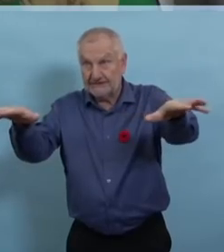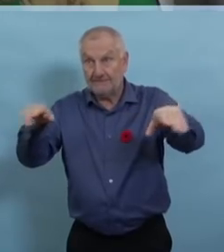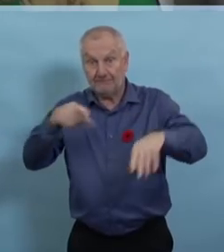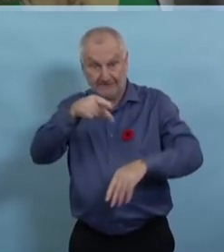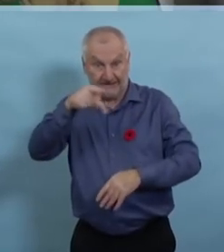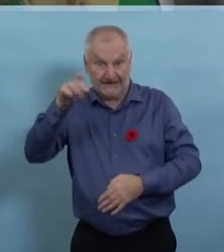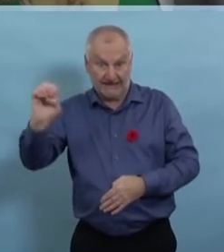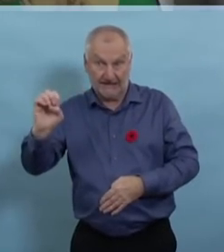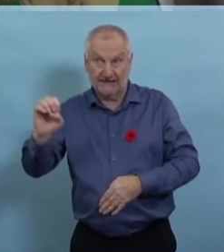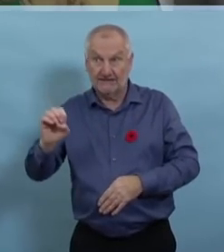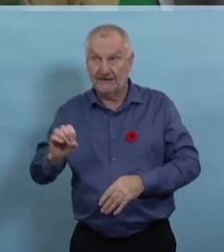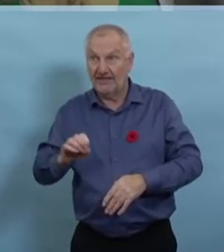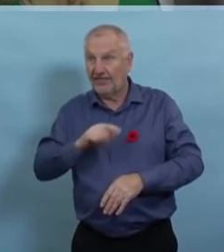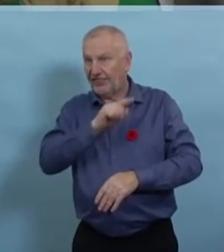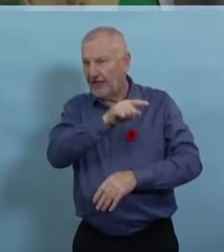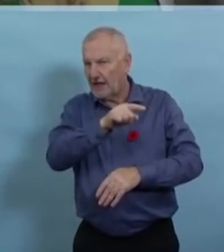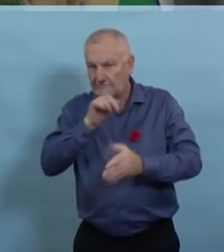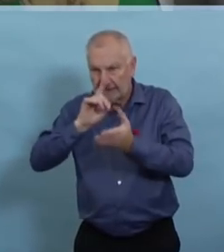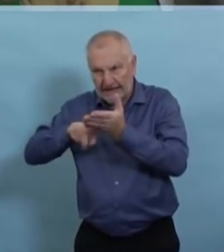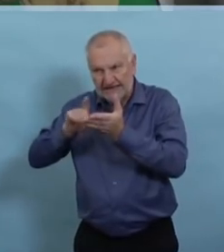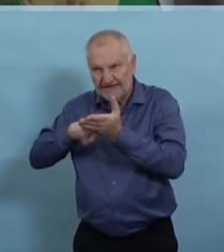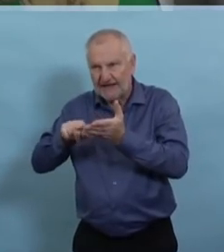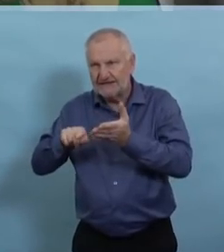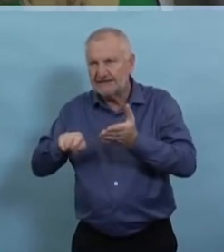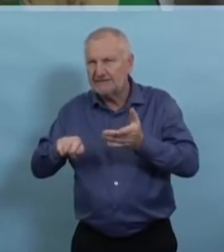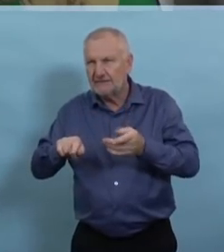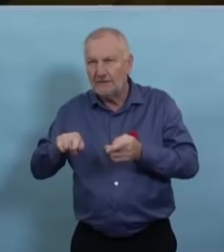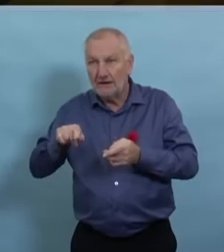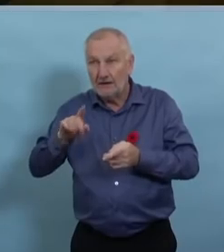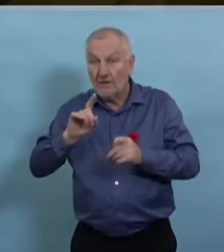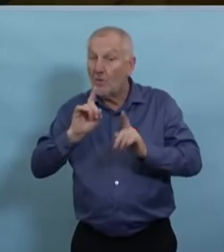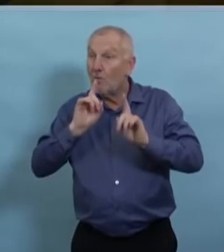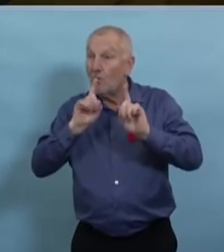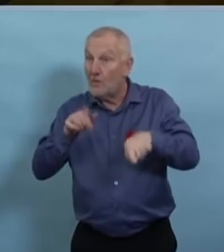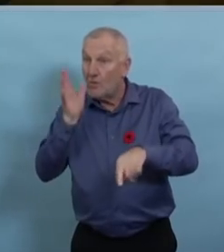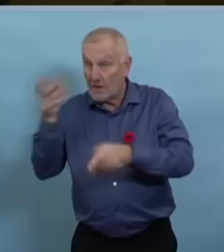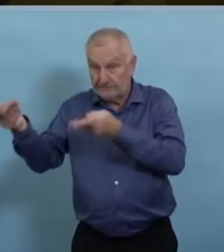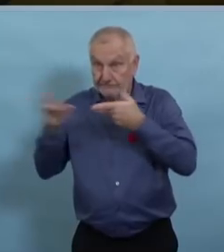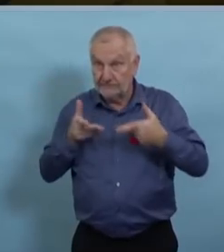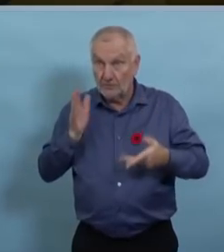their investigation and will be reporting back to us as well. Dana, is that correct? Yeah, that's correct.